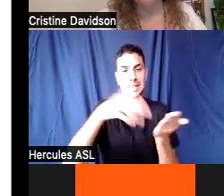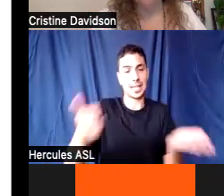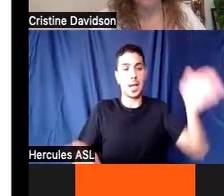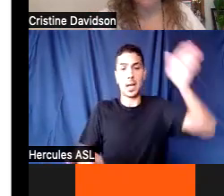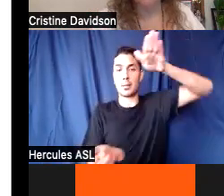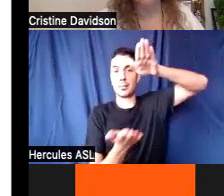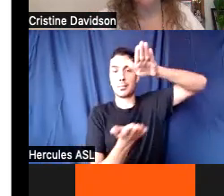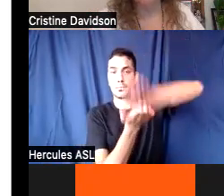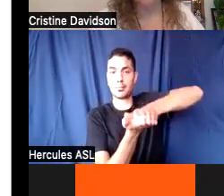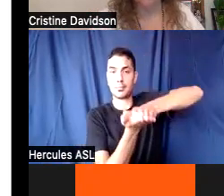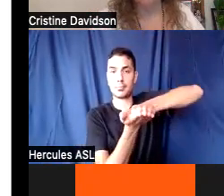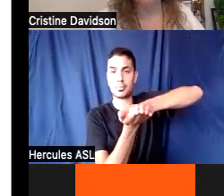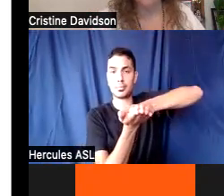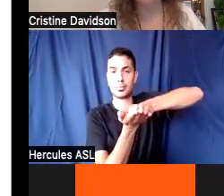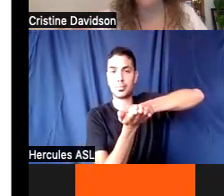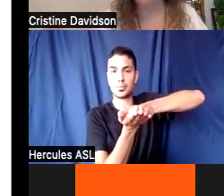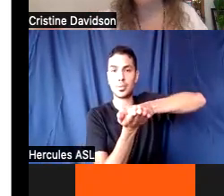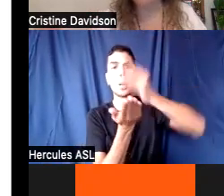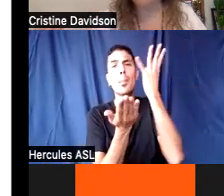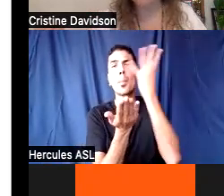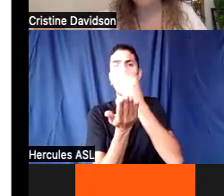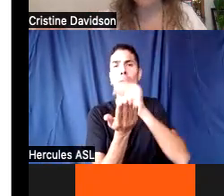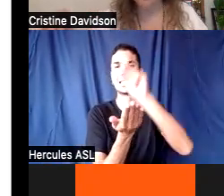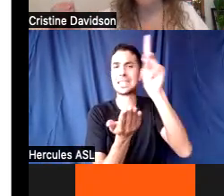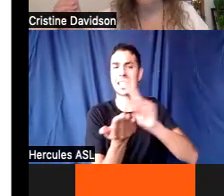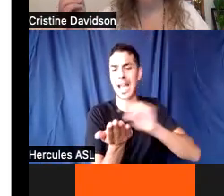these vibrant, beautiful textiles.